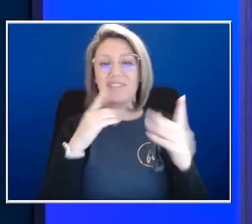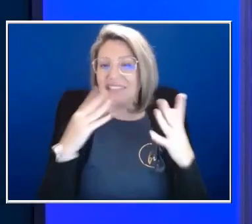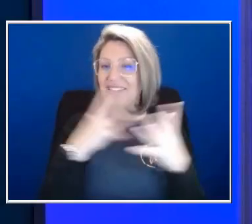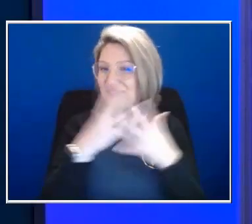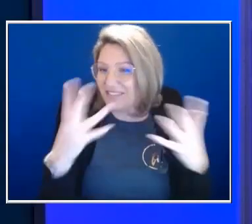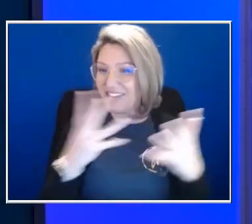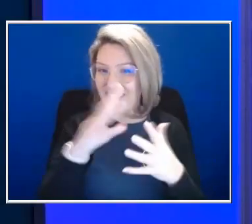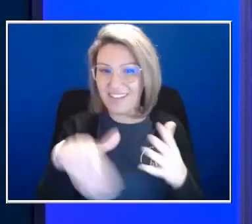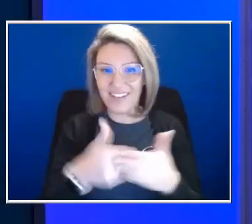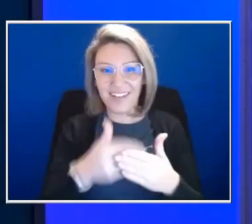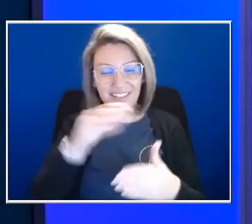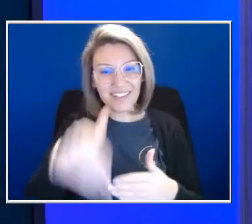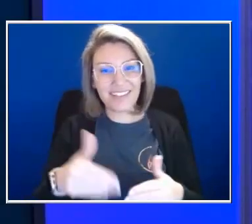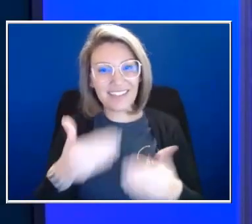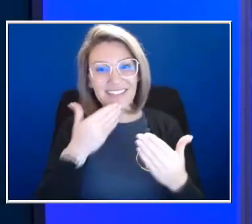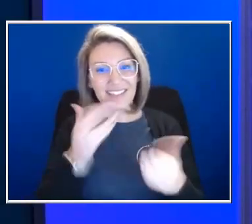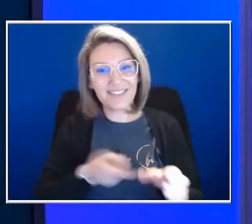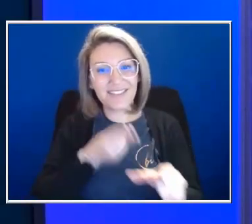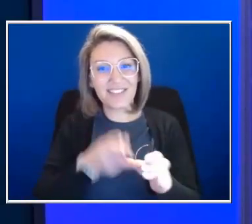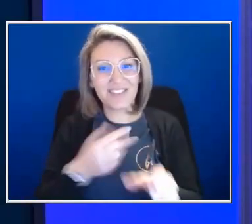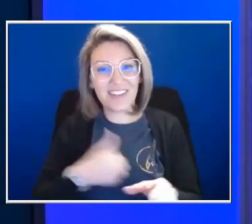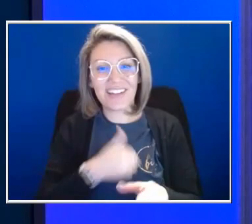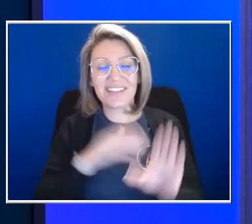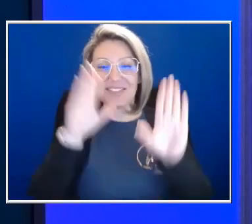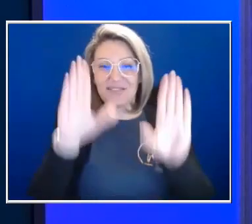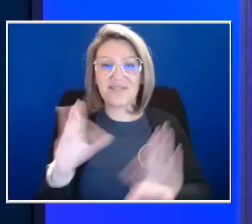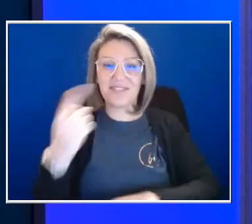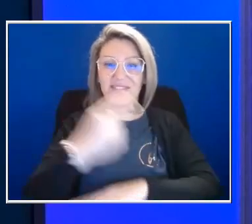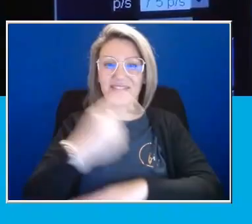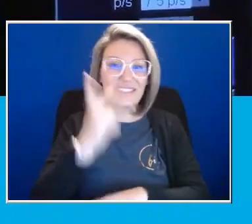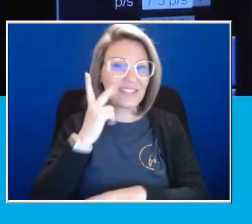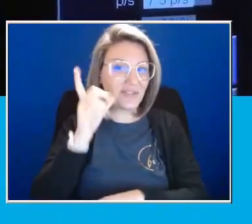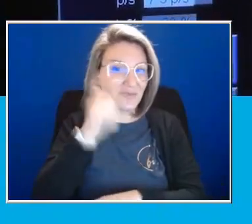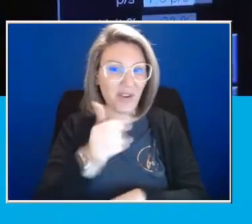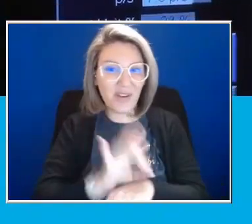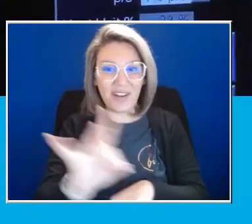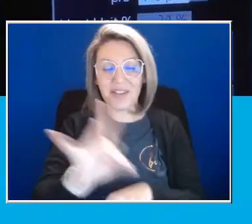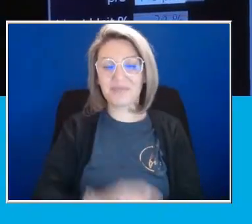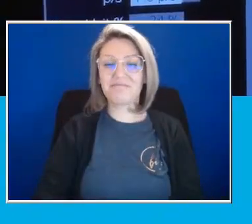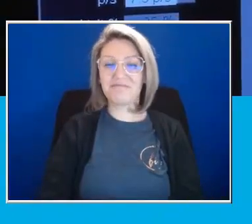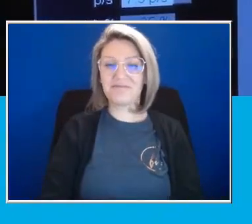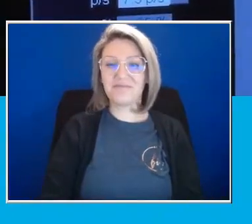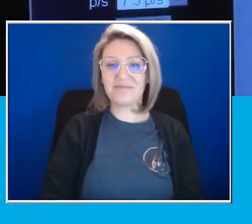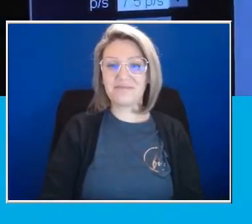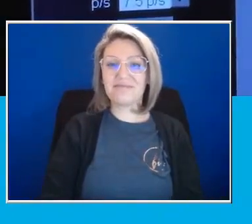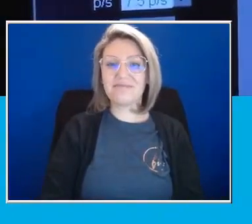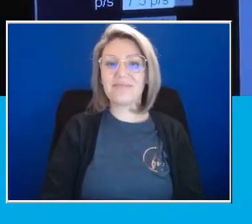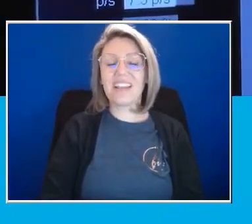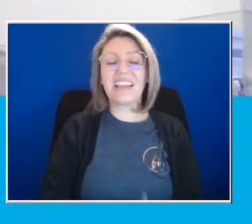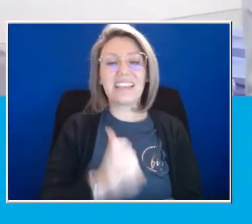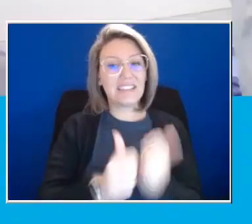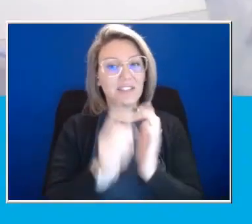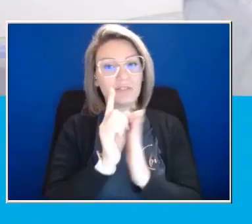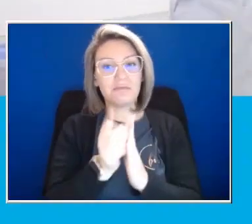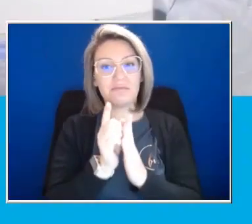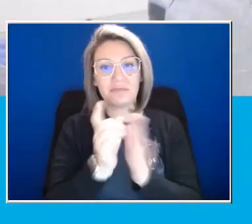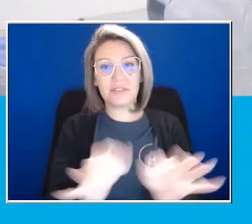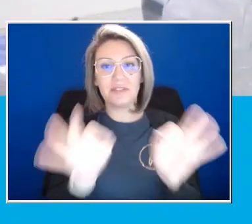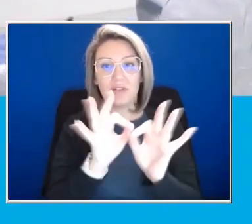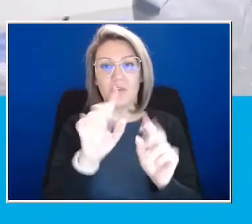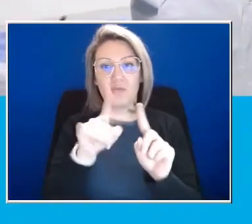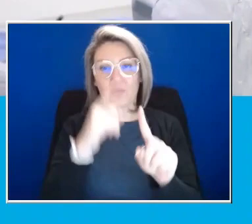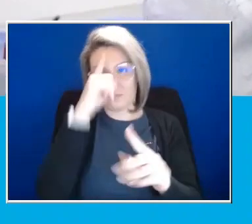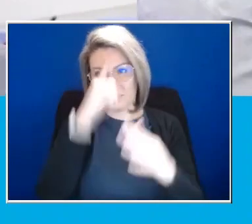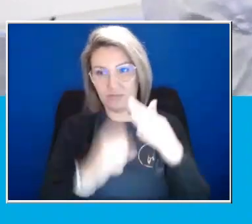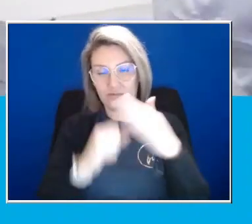for being with us. Have a great day, and we'll see you back here tomorrow at 8. Every minute matters when you have a stroke. New research